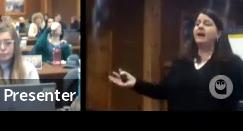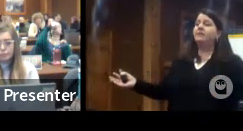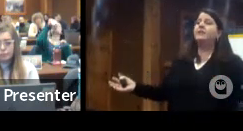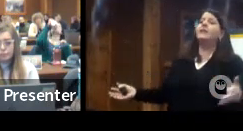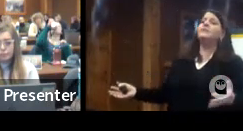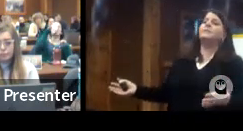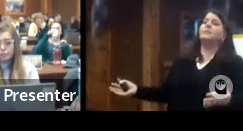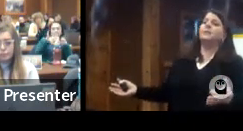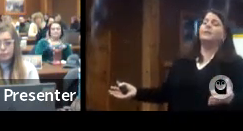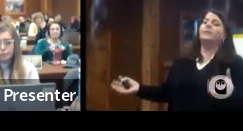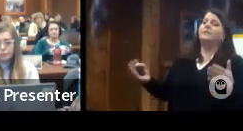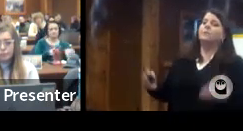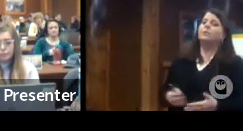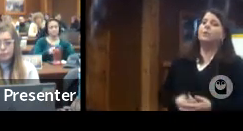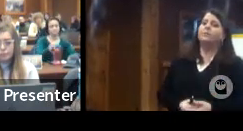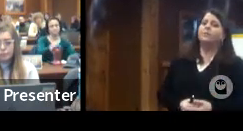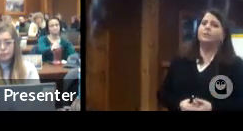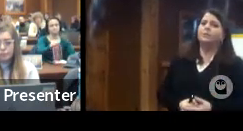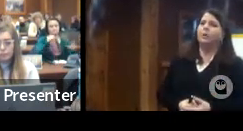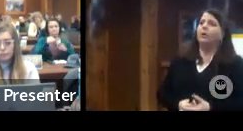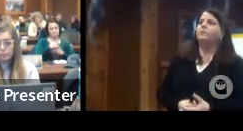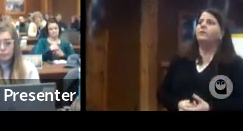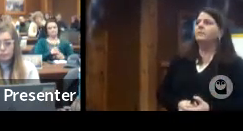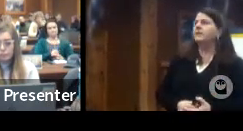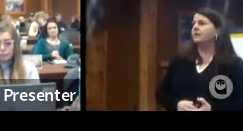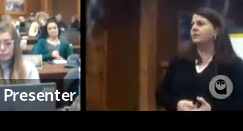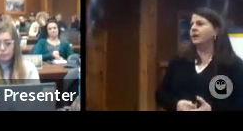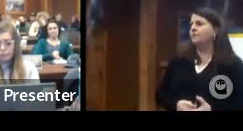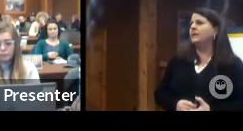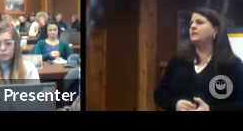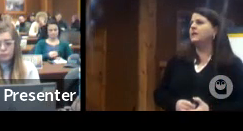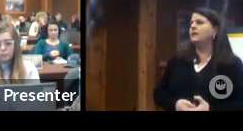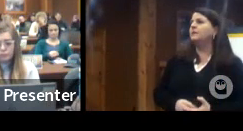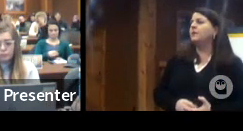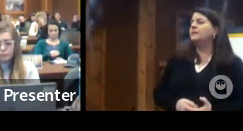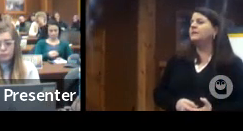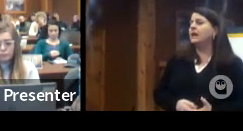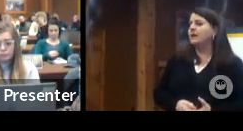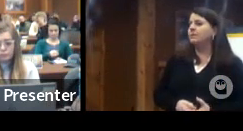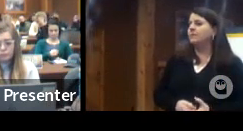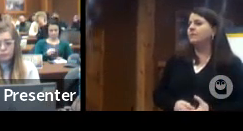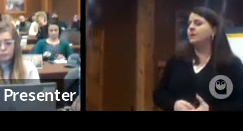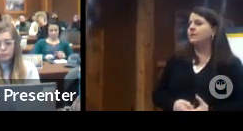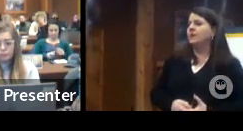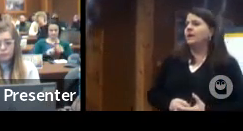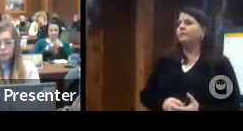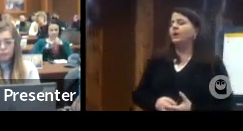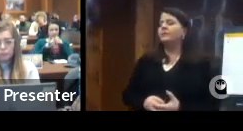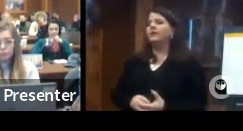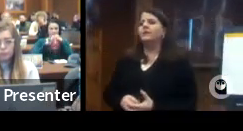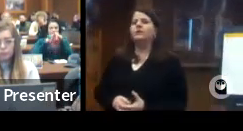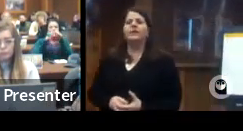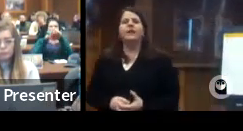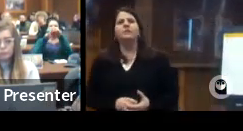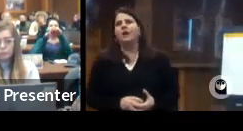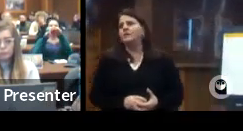we have, the less then someone will have to do all of it themselves, right? Because there is a time commitment